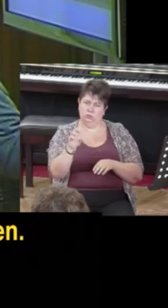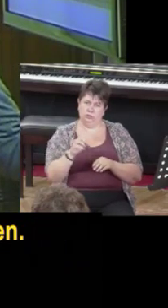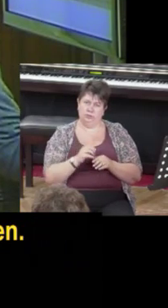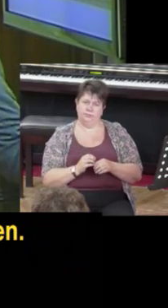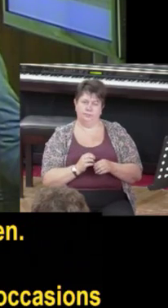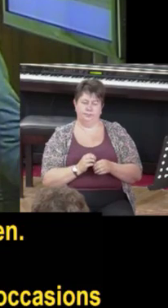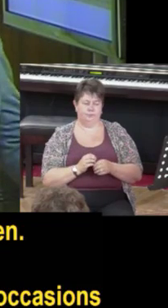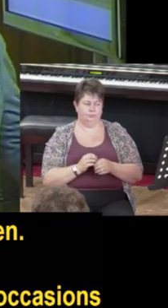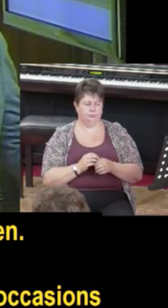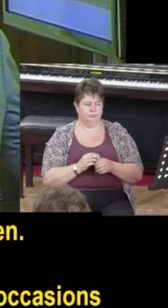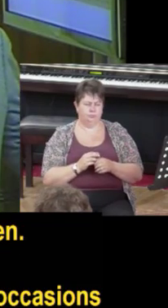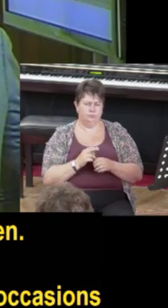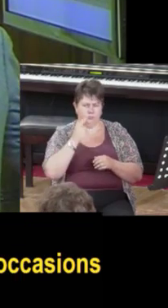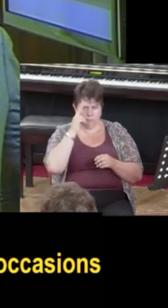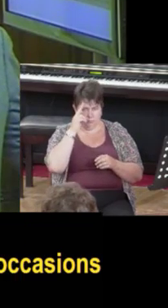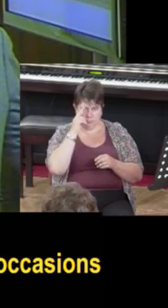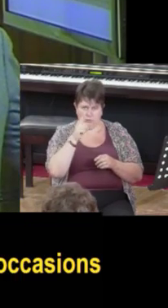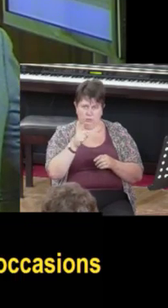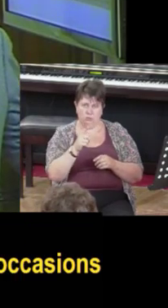Remember those words?